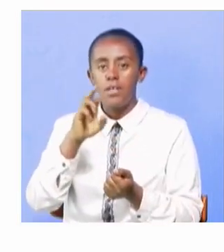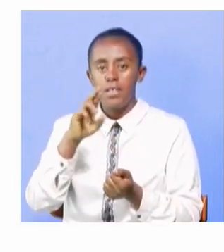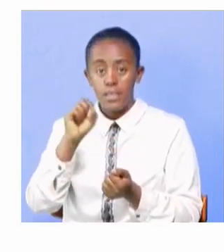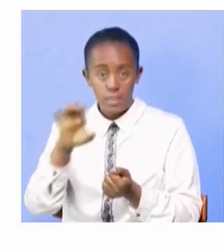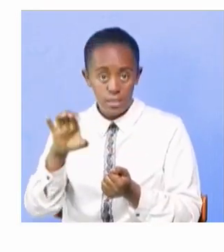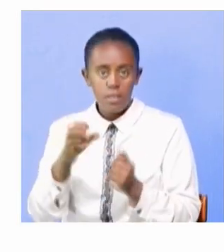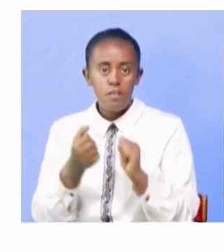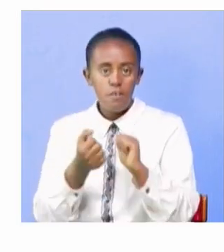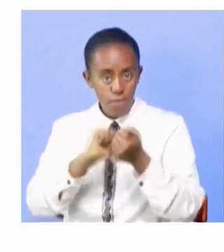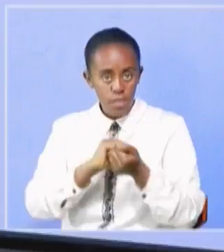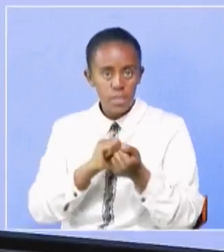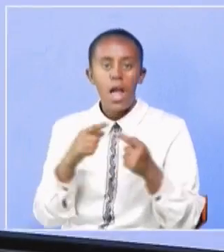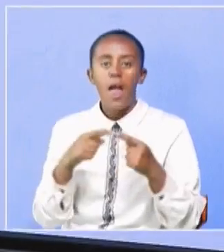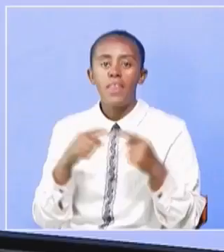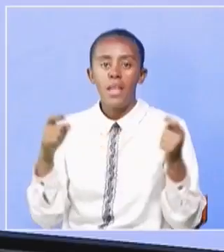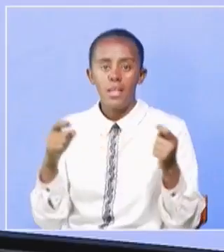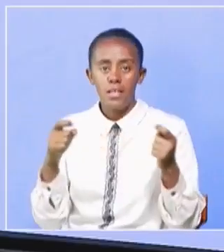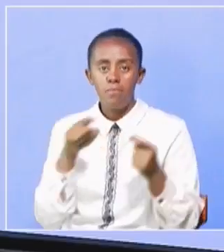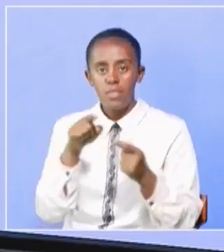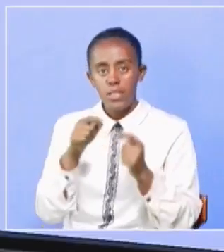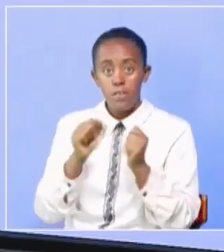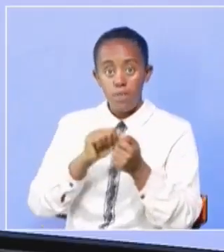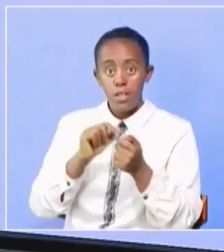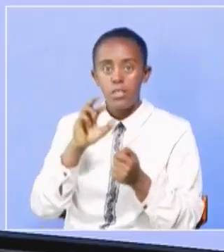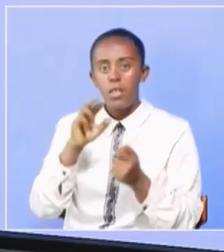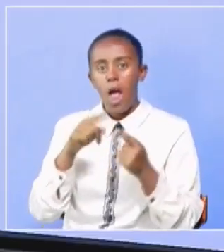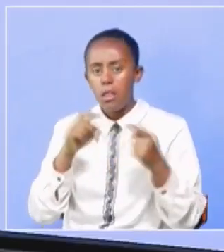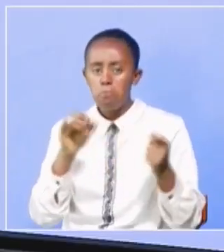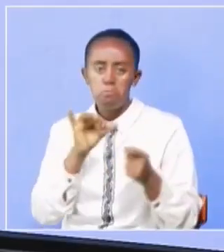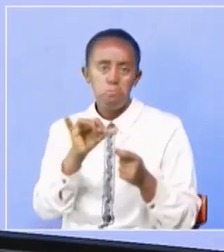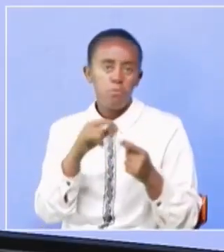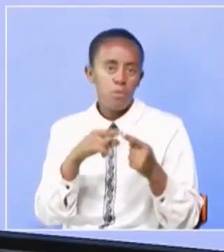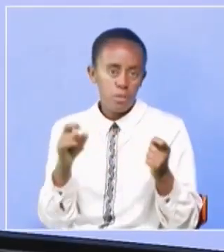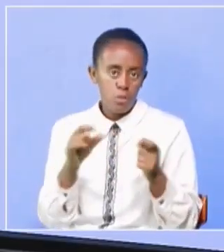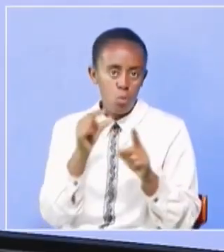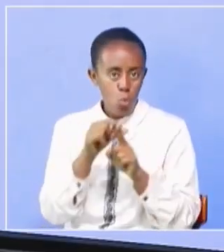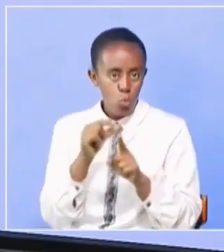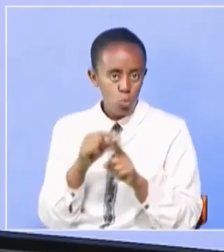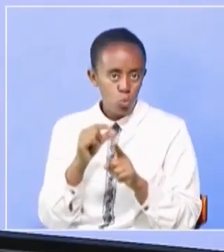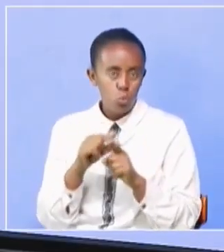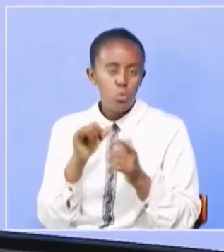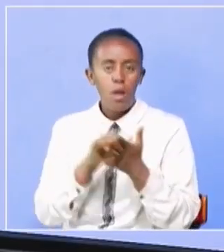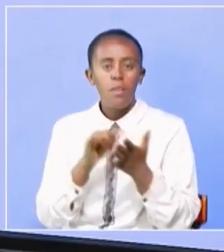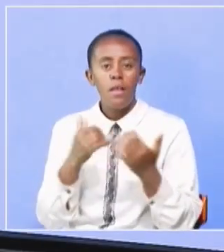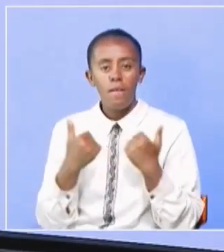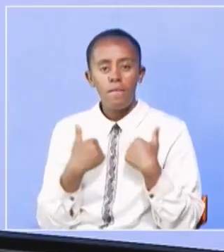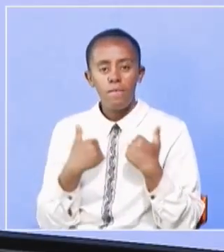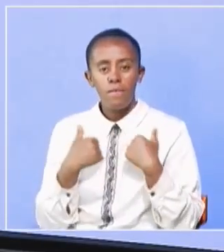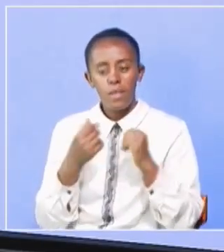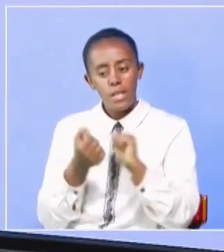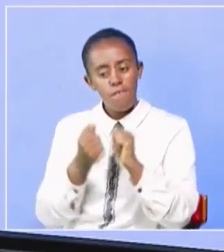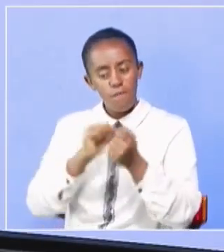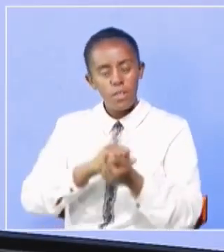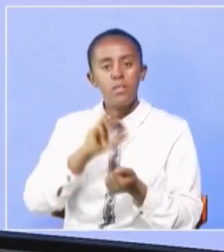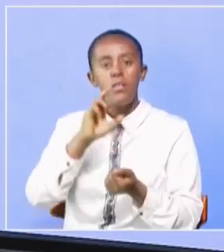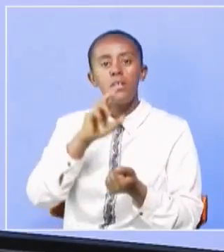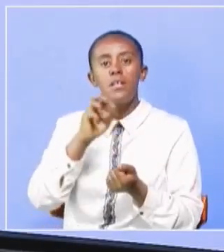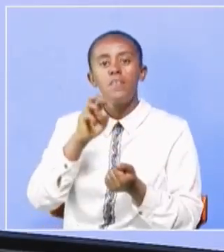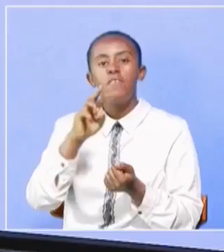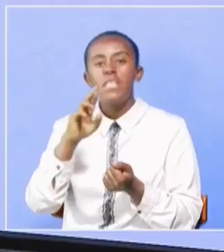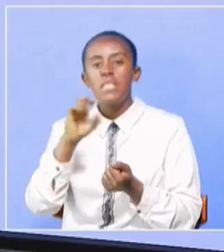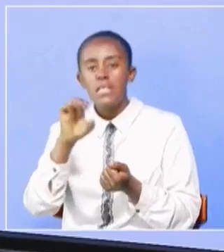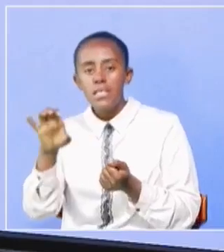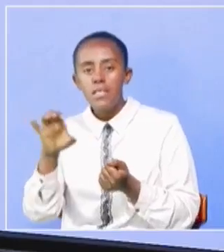antonyms. Reverse antonyms are antonyms or words that have a reverse meaning